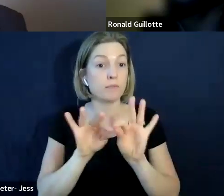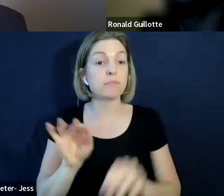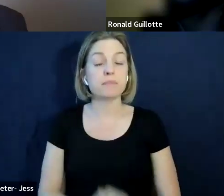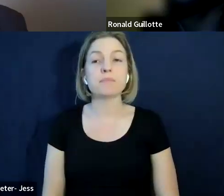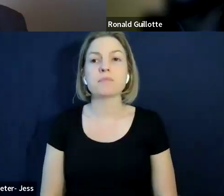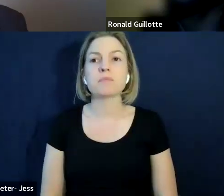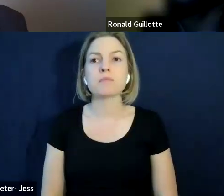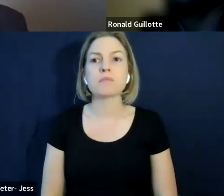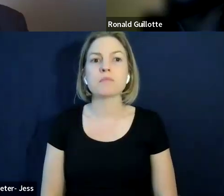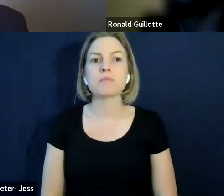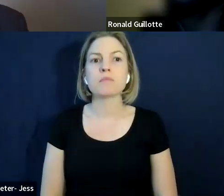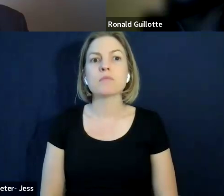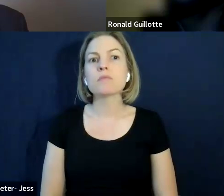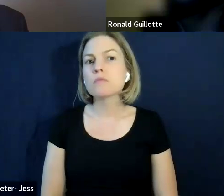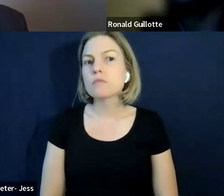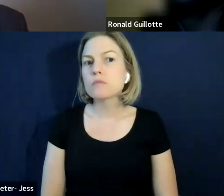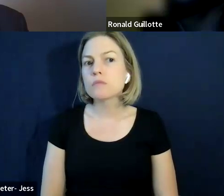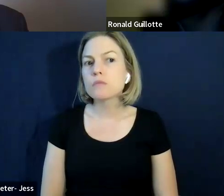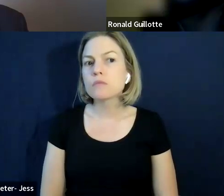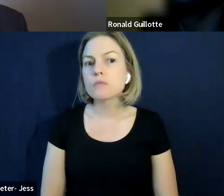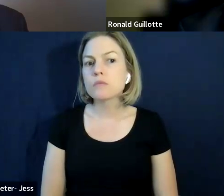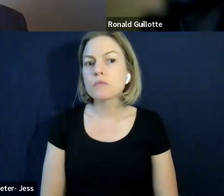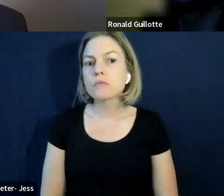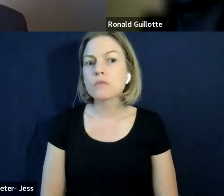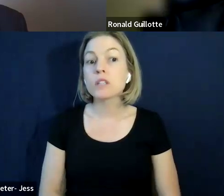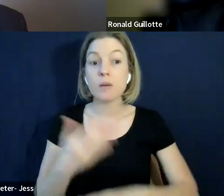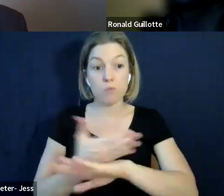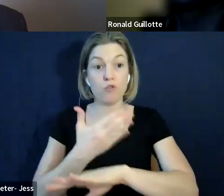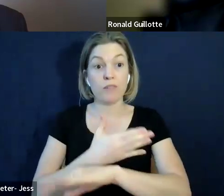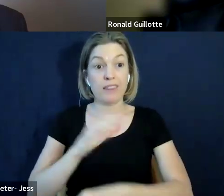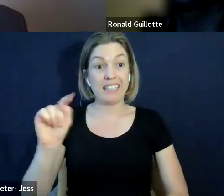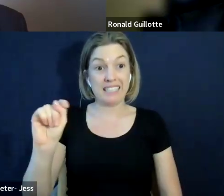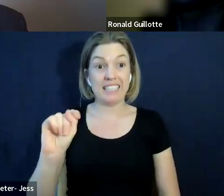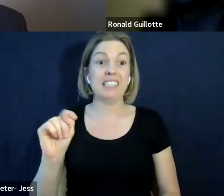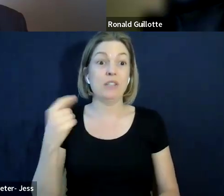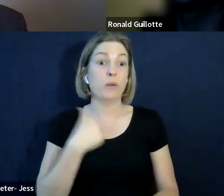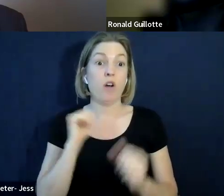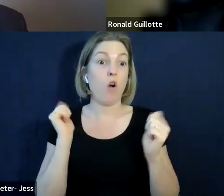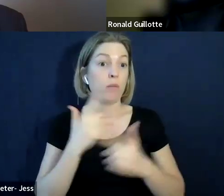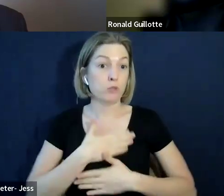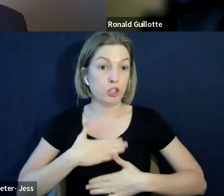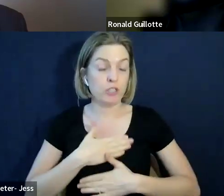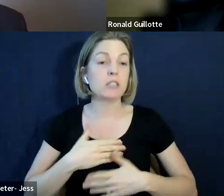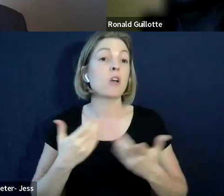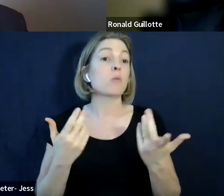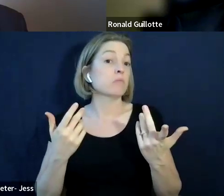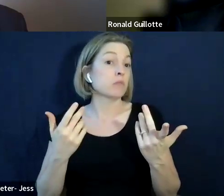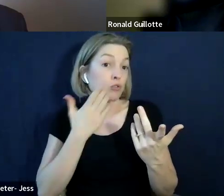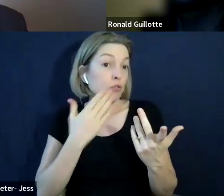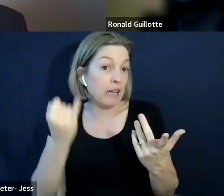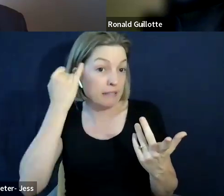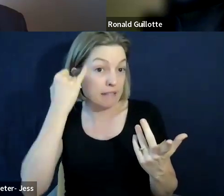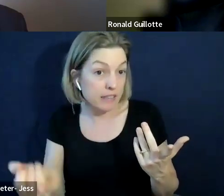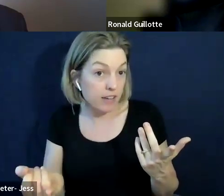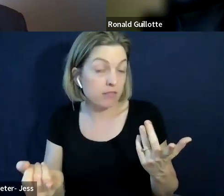The T is having improvements to the T is something that we all would appreciate. So we like the idea of having